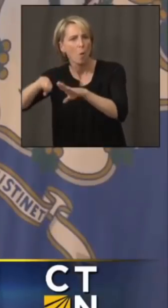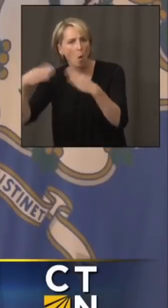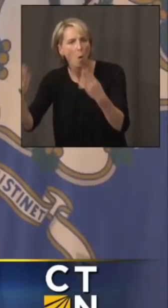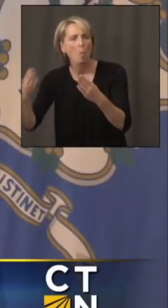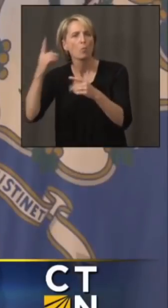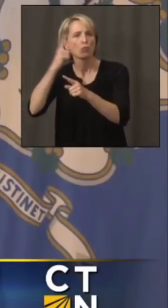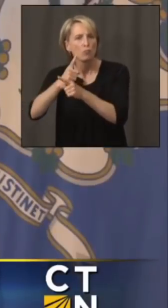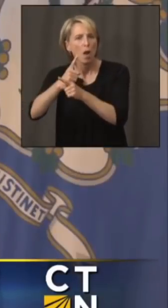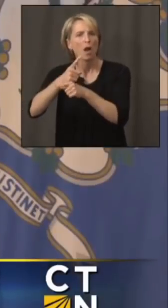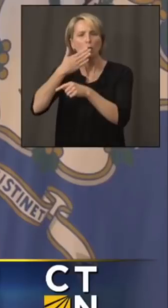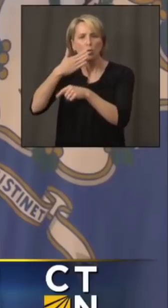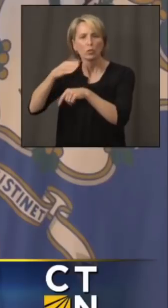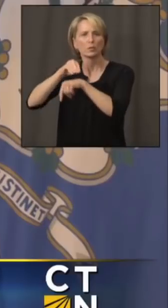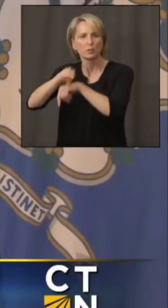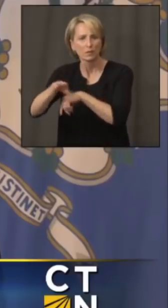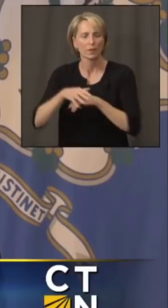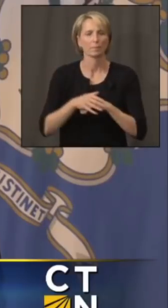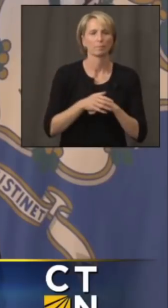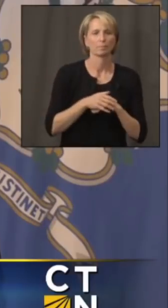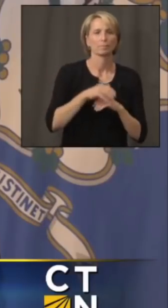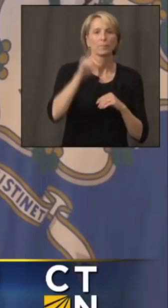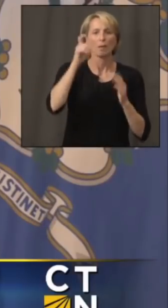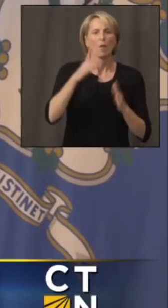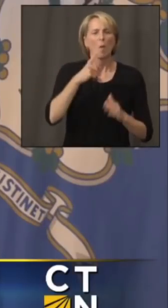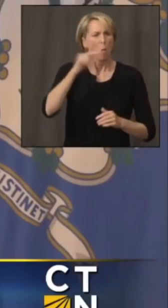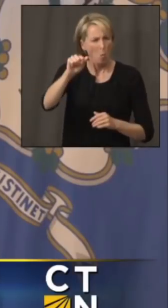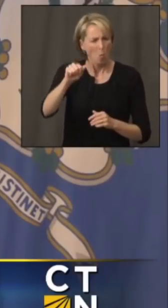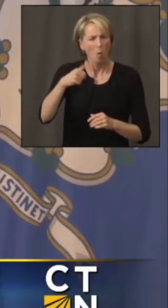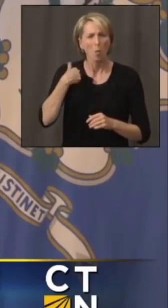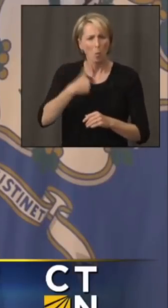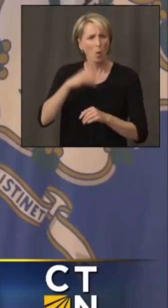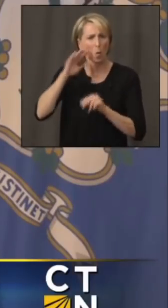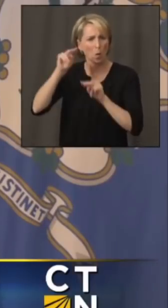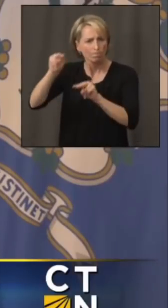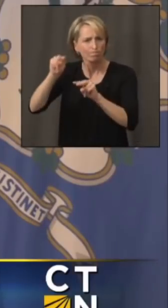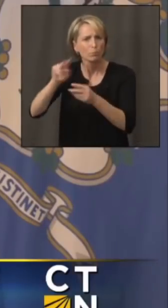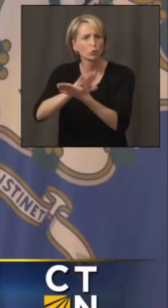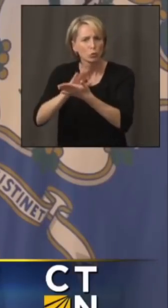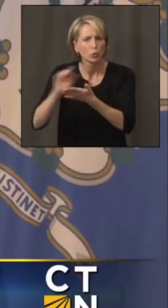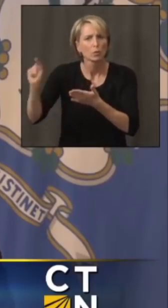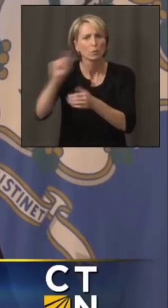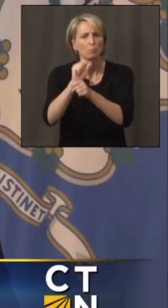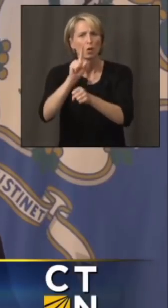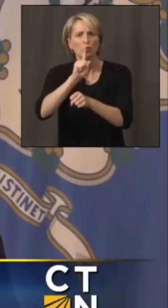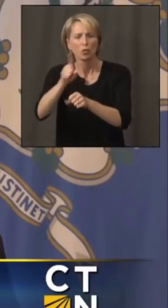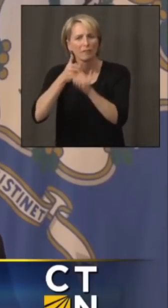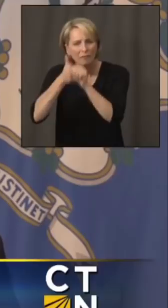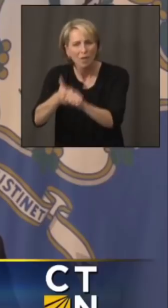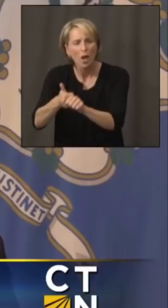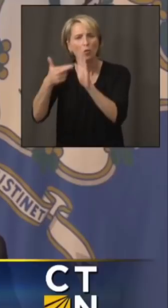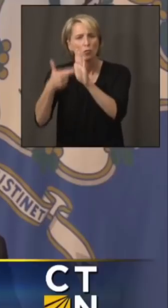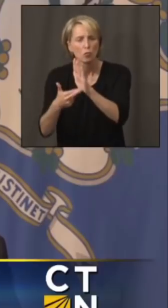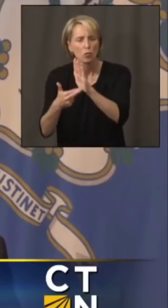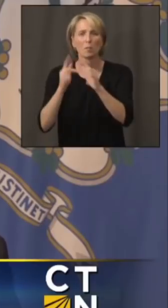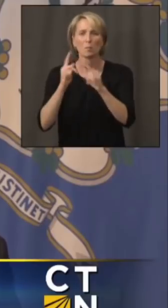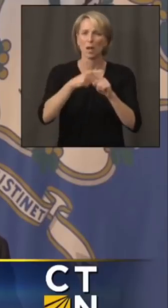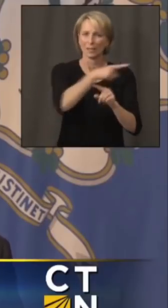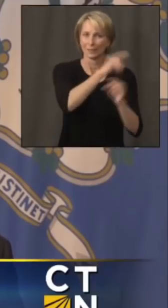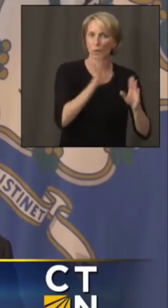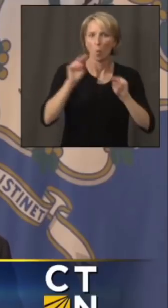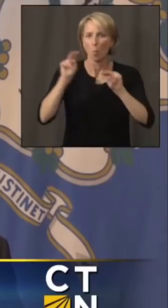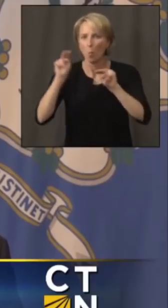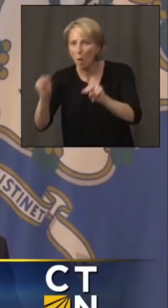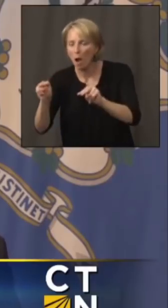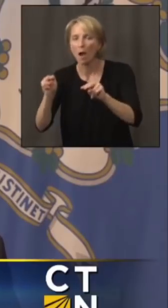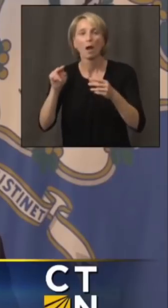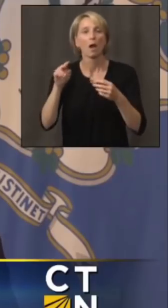following the protocols, and I think parents will be reminding us of this, and I'm sure teachers will be reminding of this, because our job is to give the